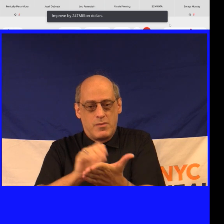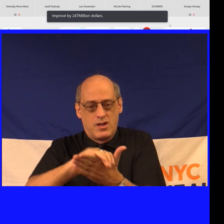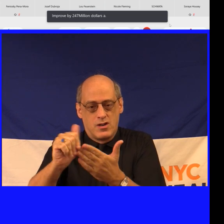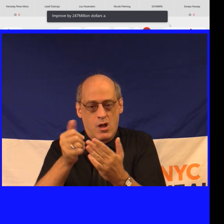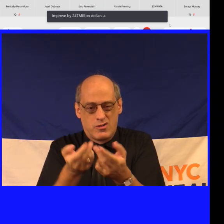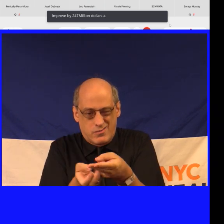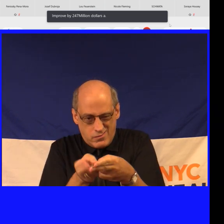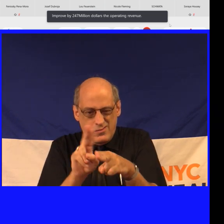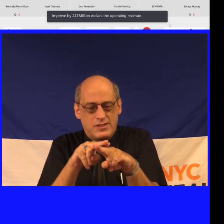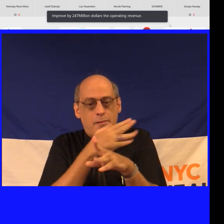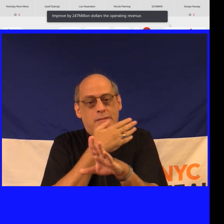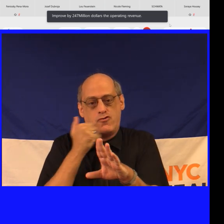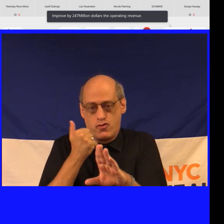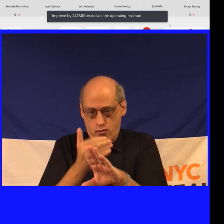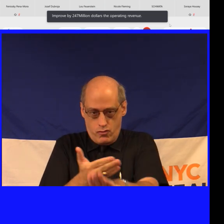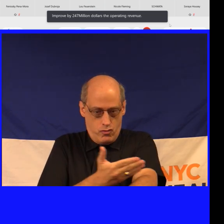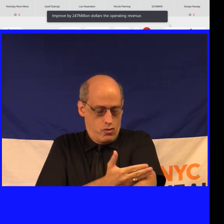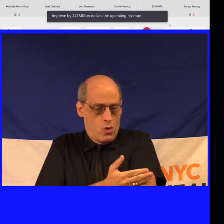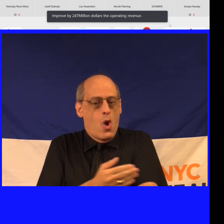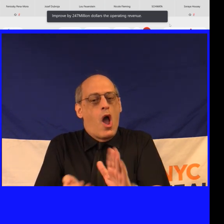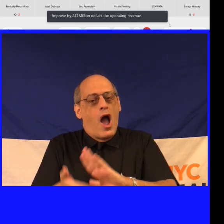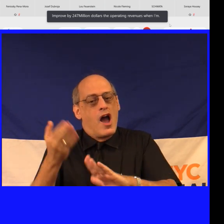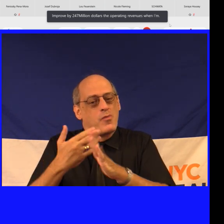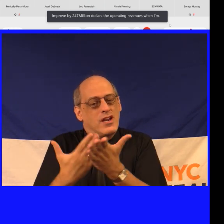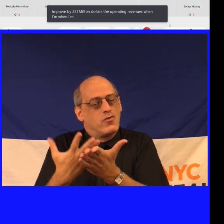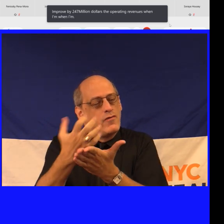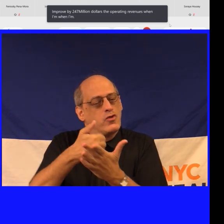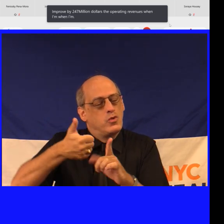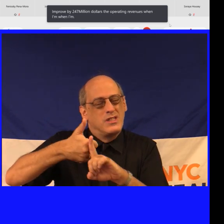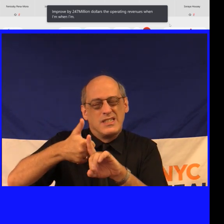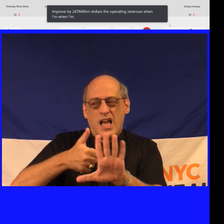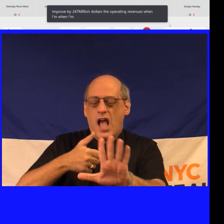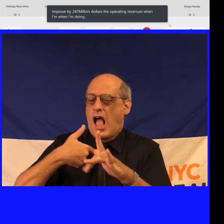The operating revenues, when I'm